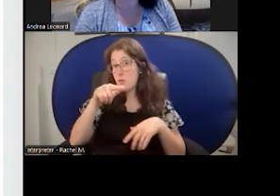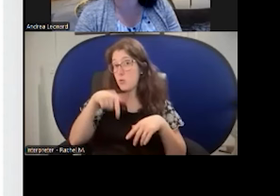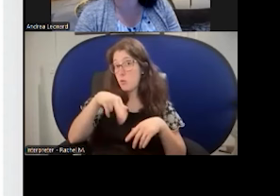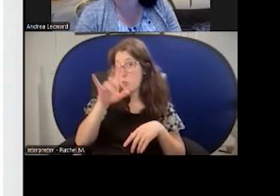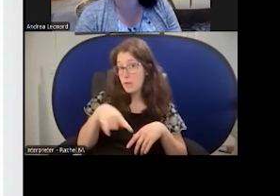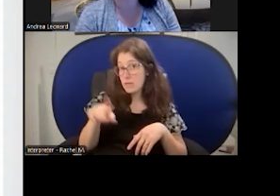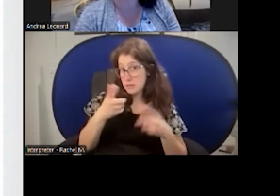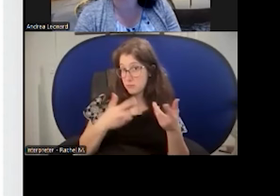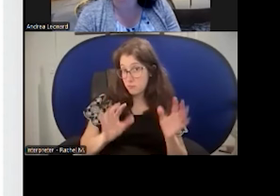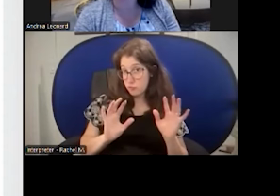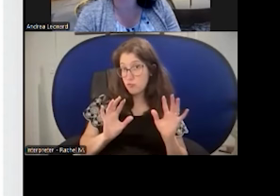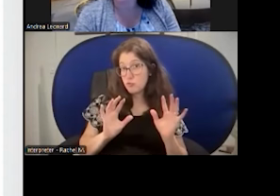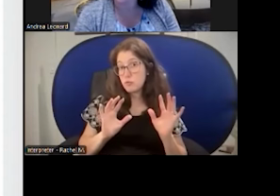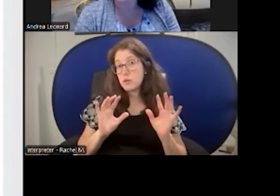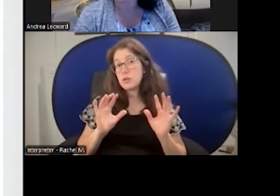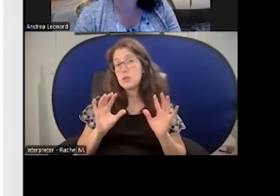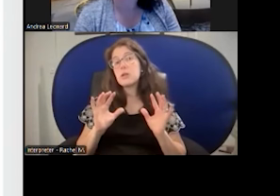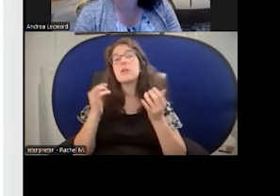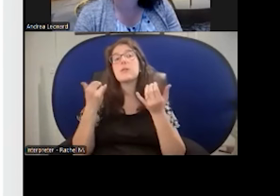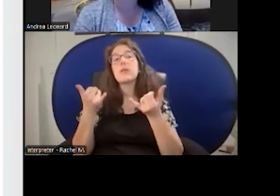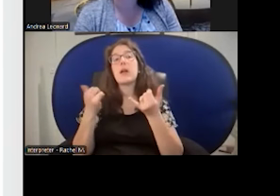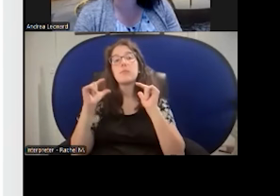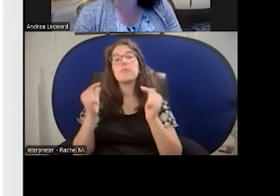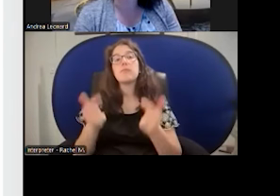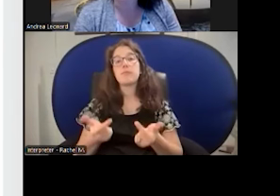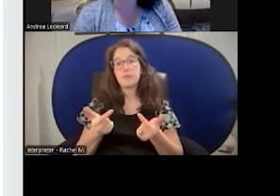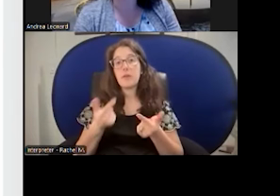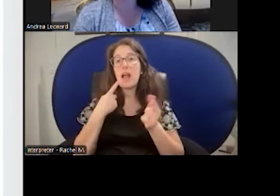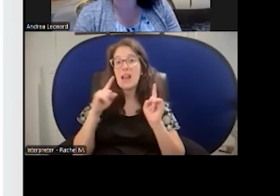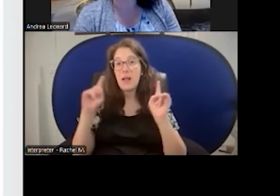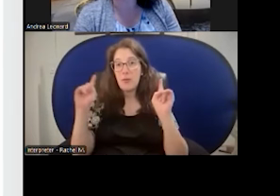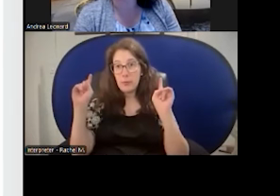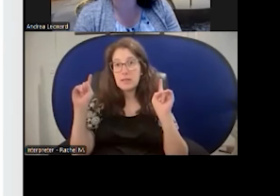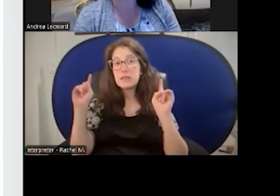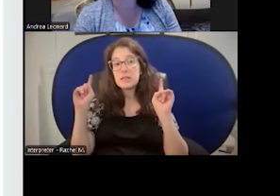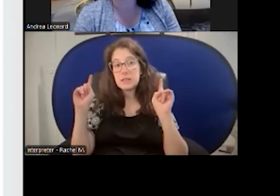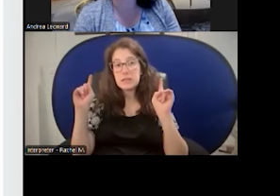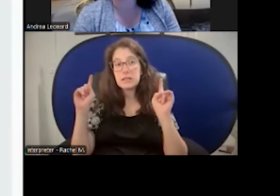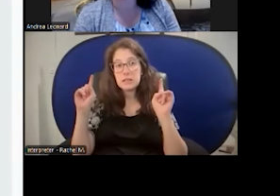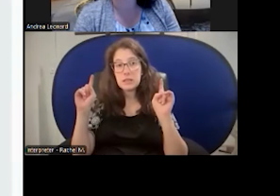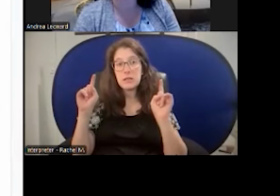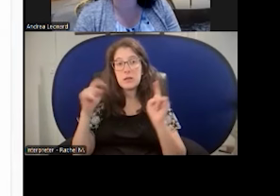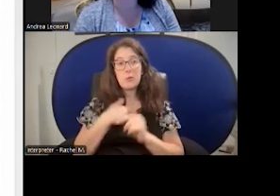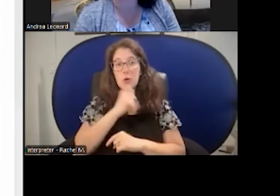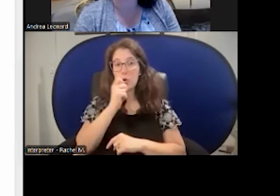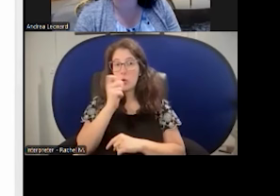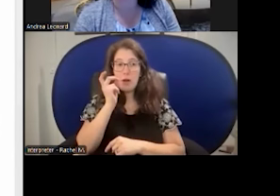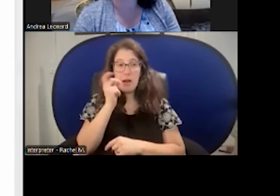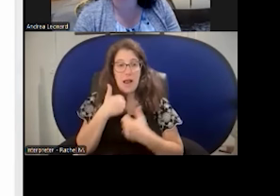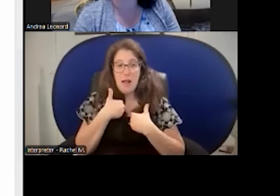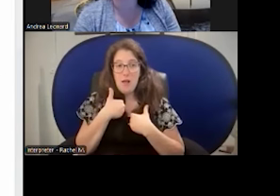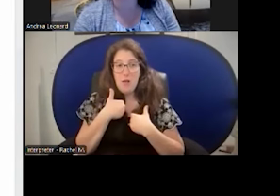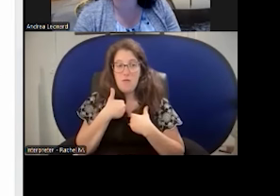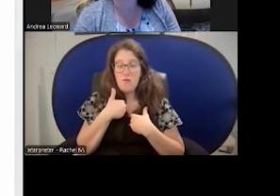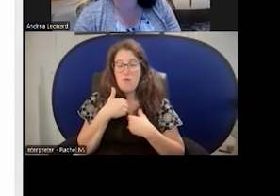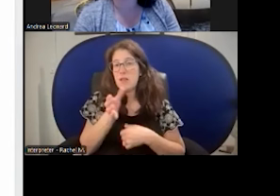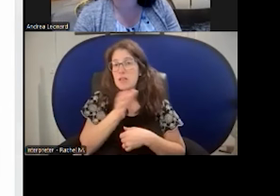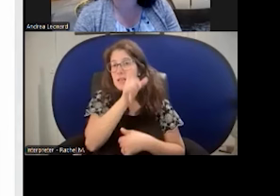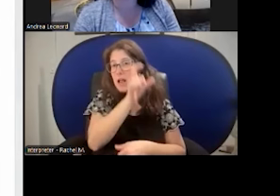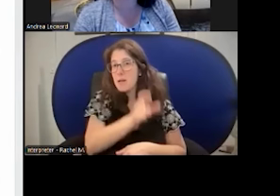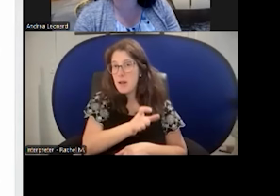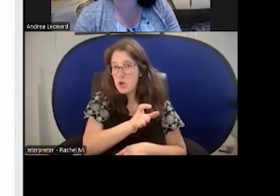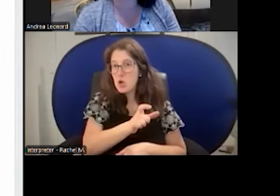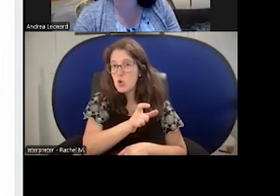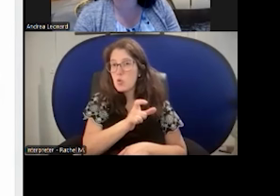it's time to move on to the announcements. We do not have that side menu as we saw in the Canvas course.